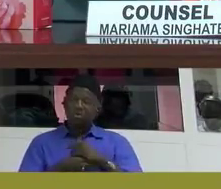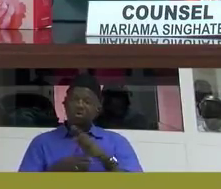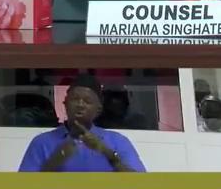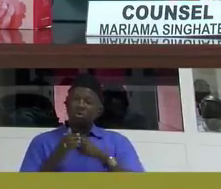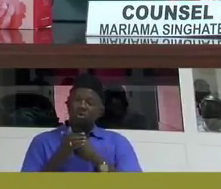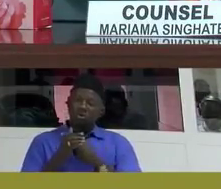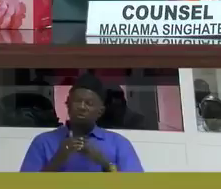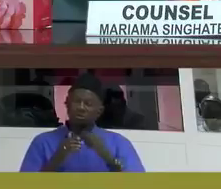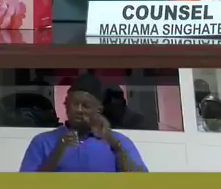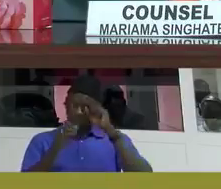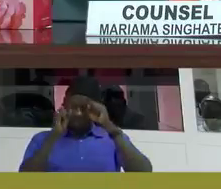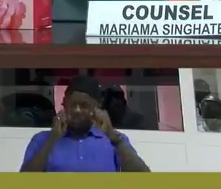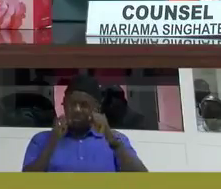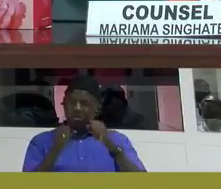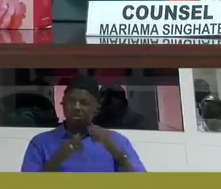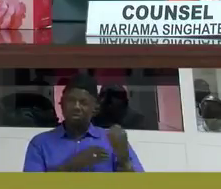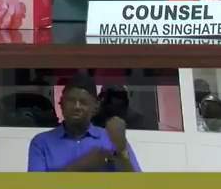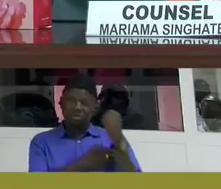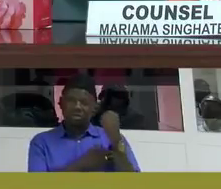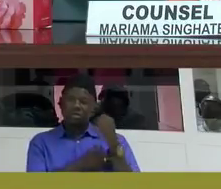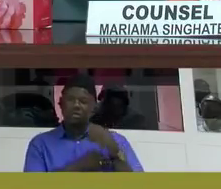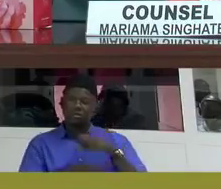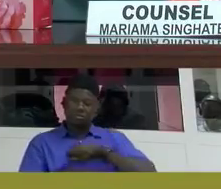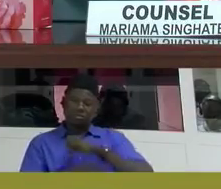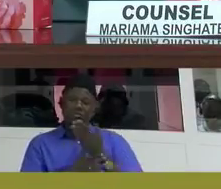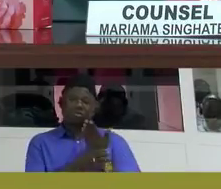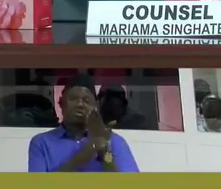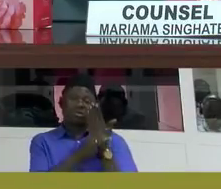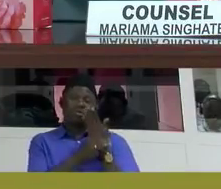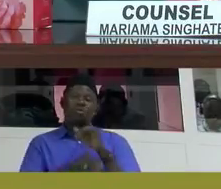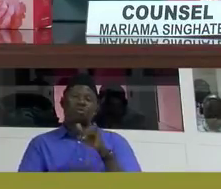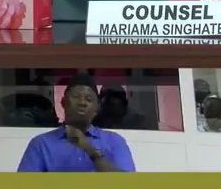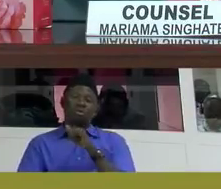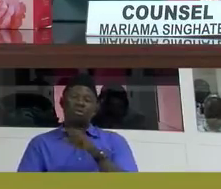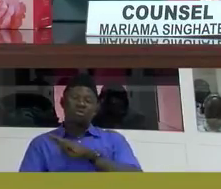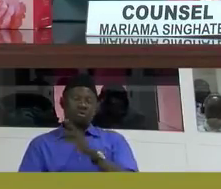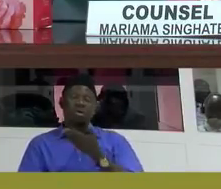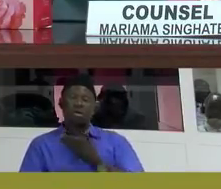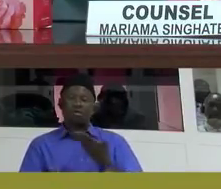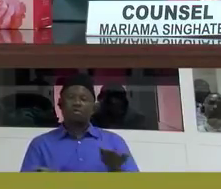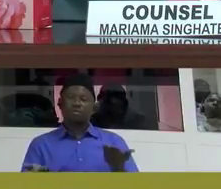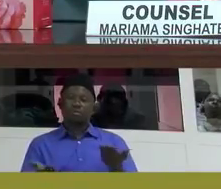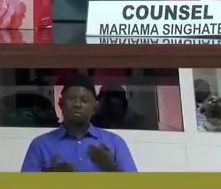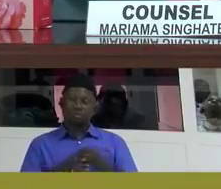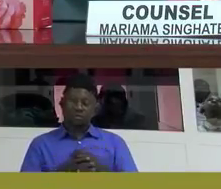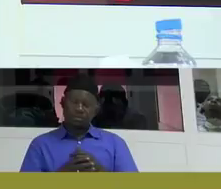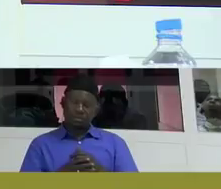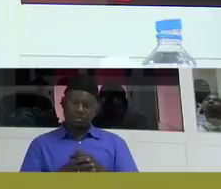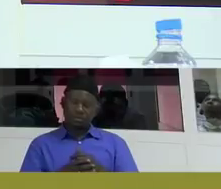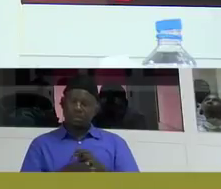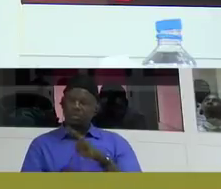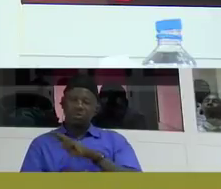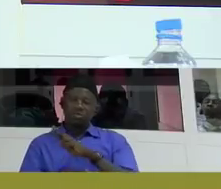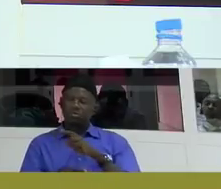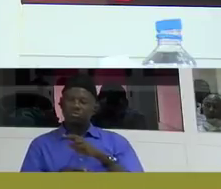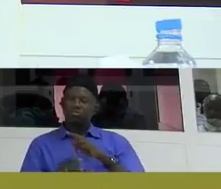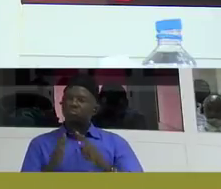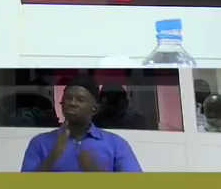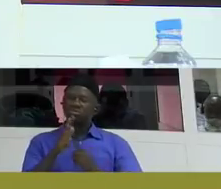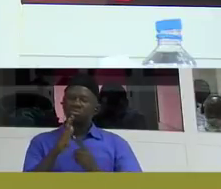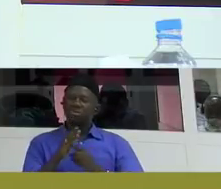arrogation of authority to himself, which he did not have. That's true. So it did not matter